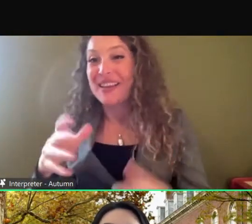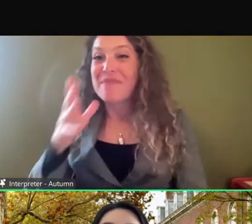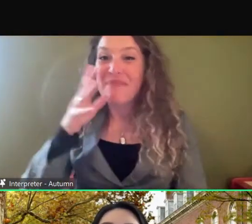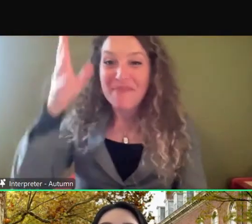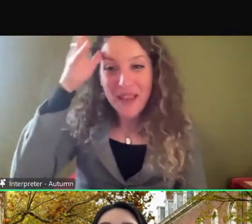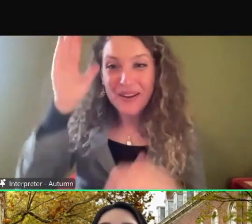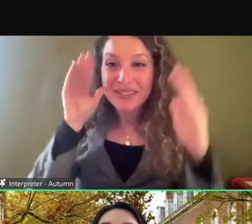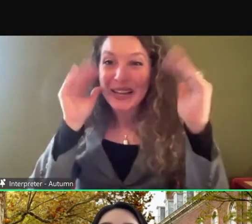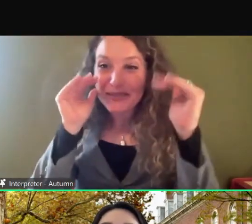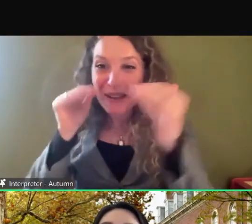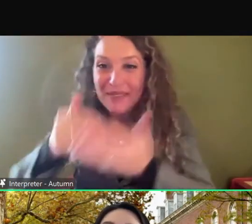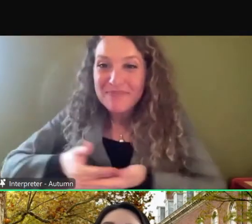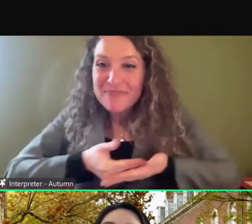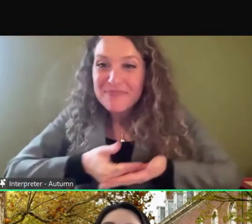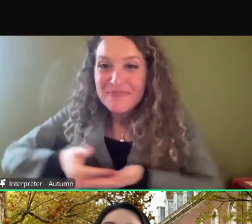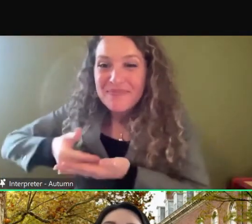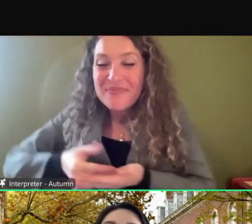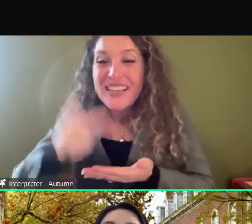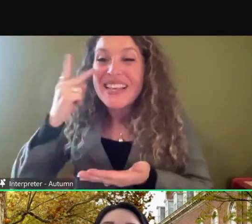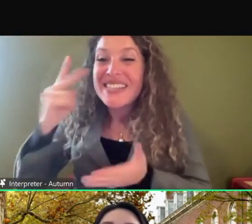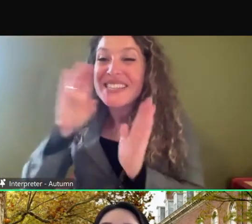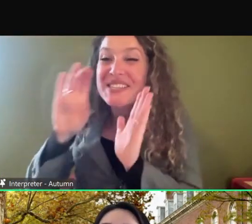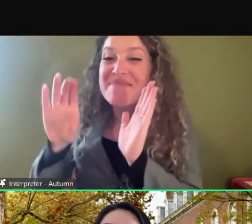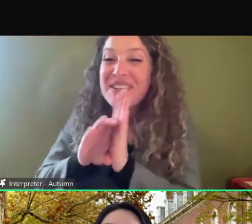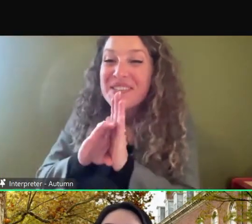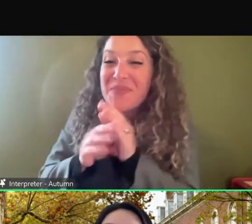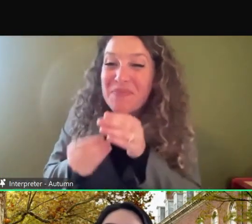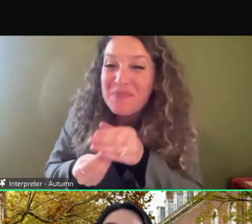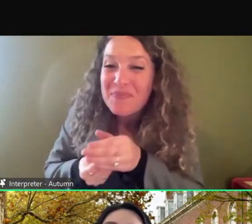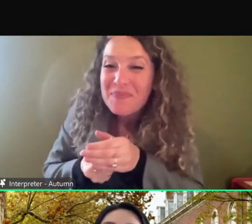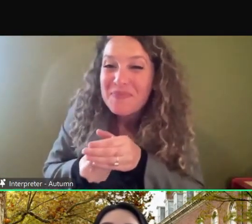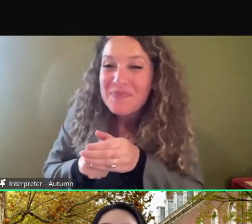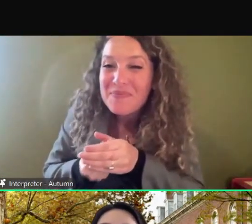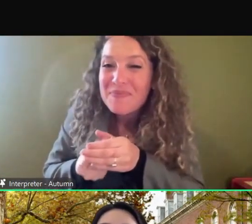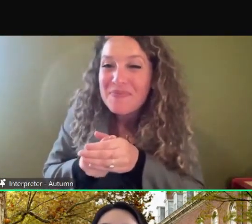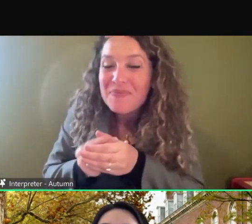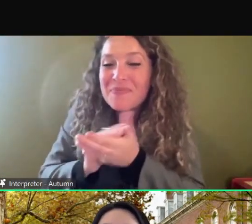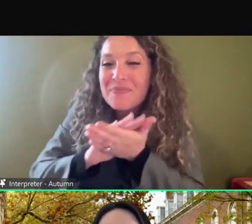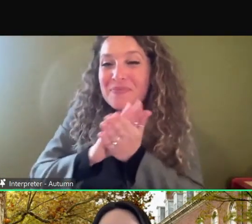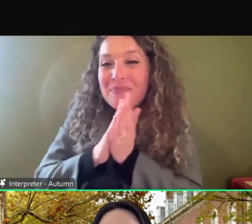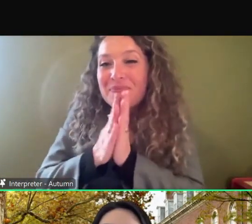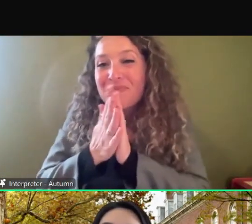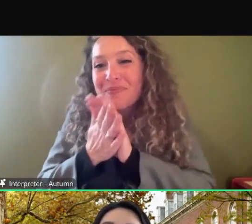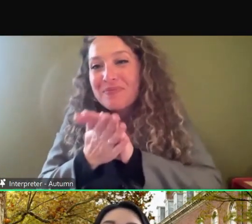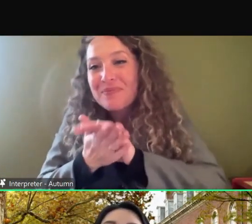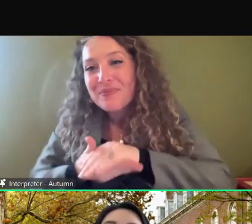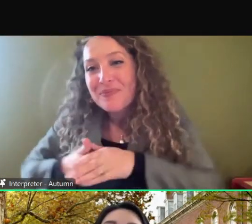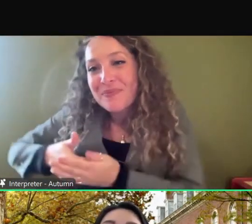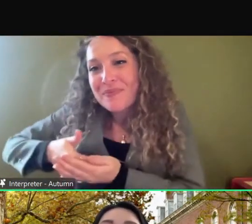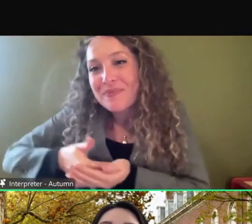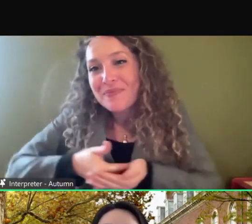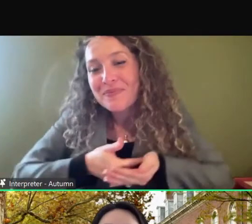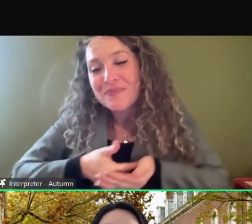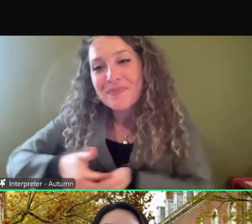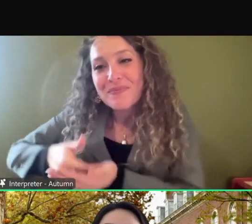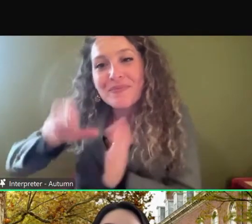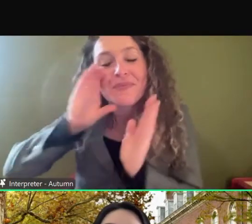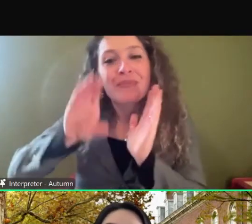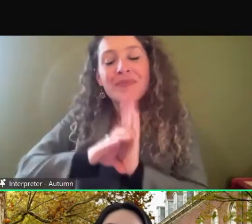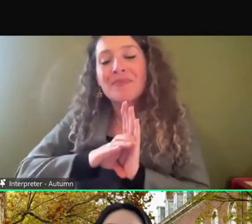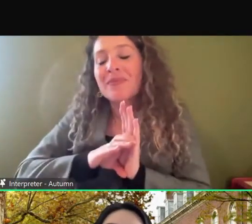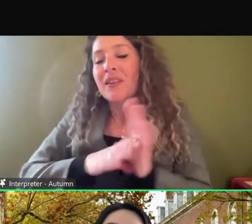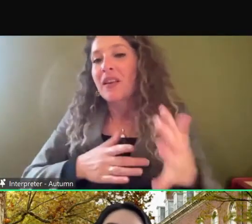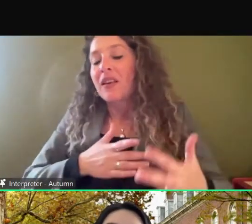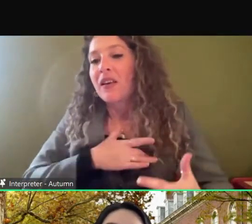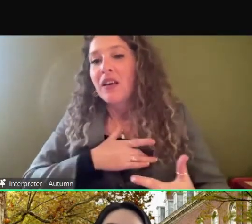the tiny embryo gradually develop into the shape of baby is not only deeply moving,